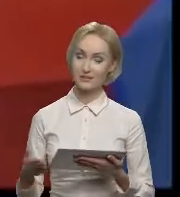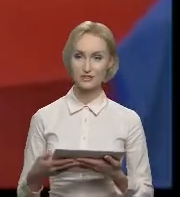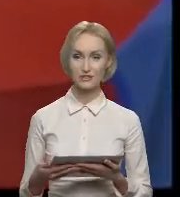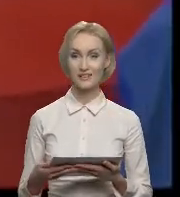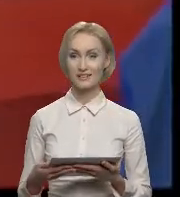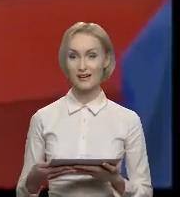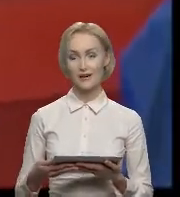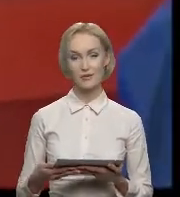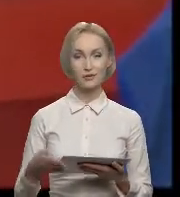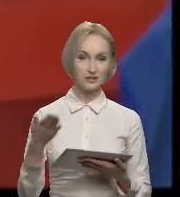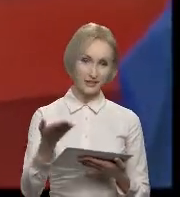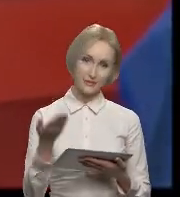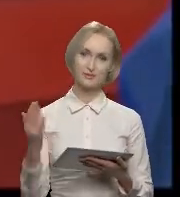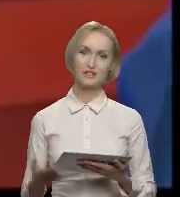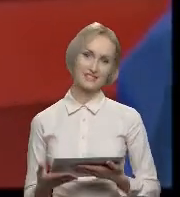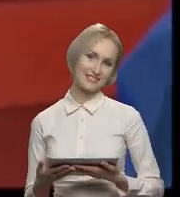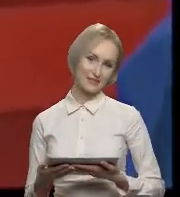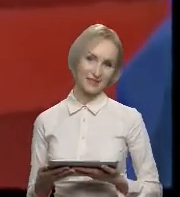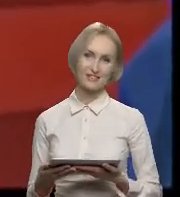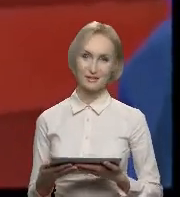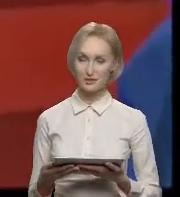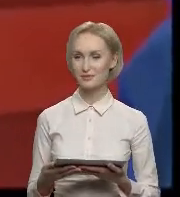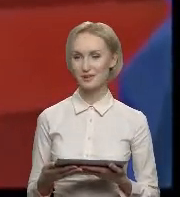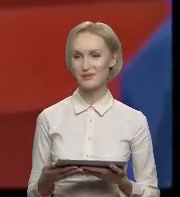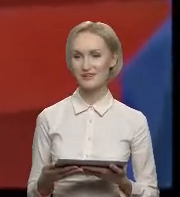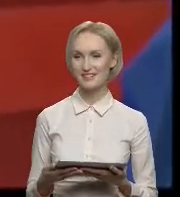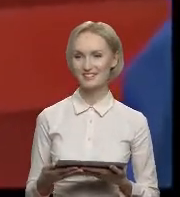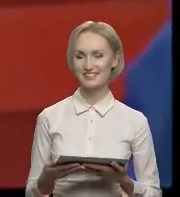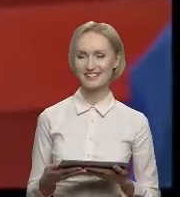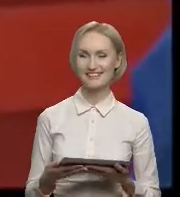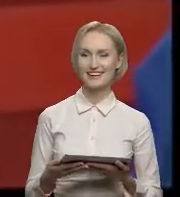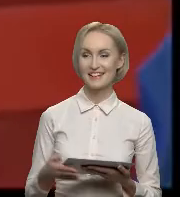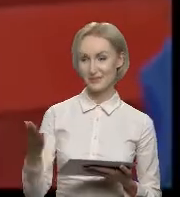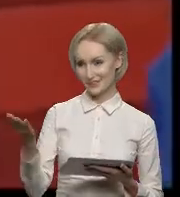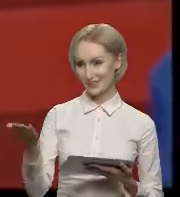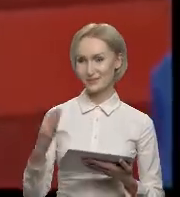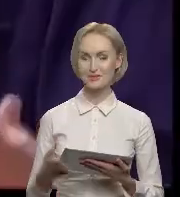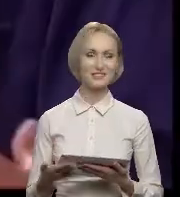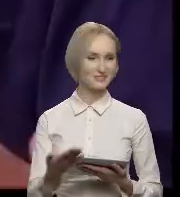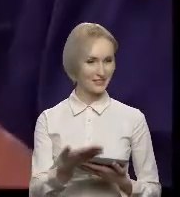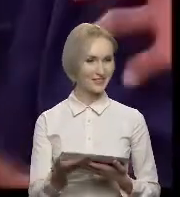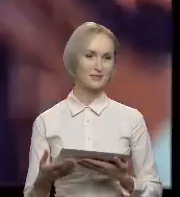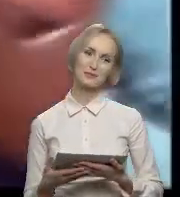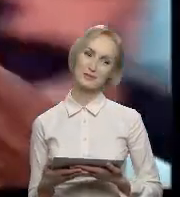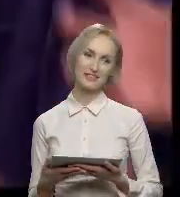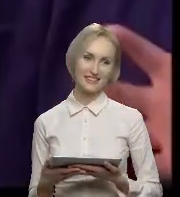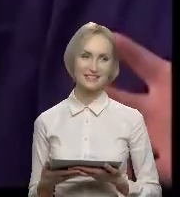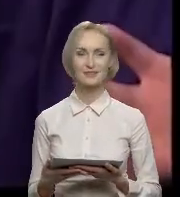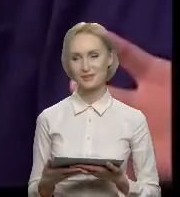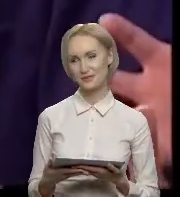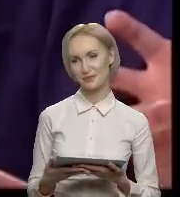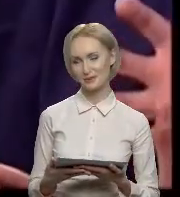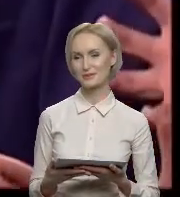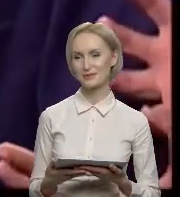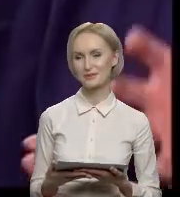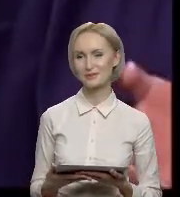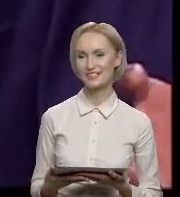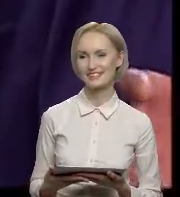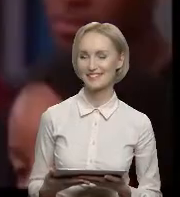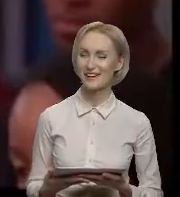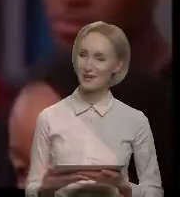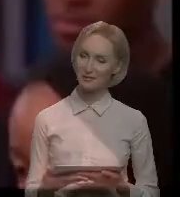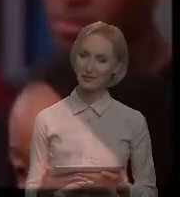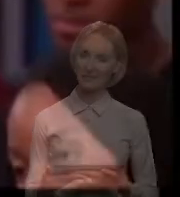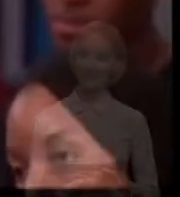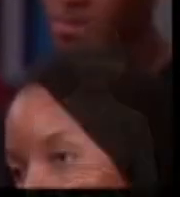You got to figure out in your mind if you can step up and be that father, even though you may not be mm-hmm. biologically. You can still fill that